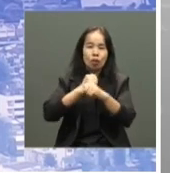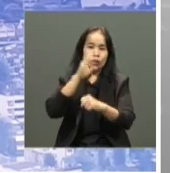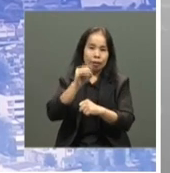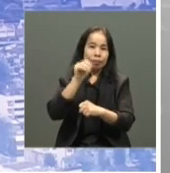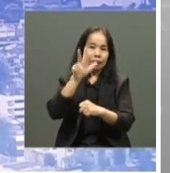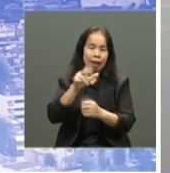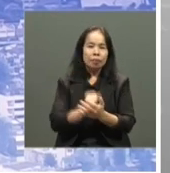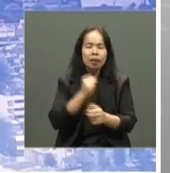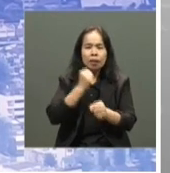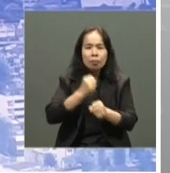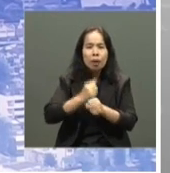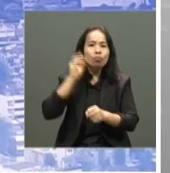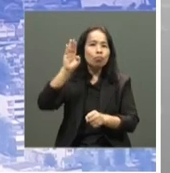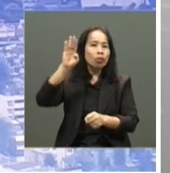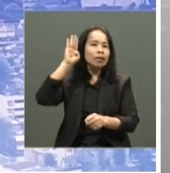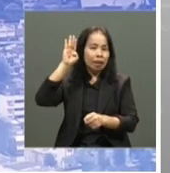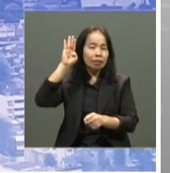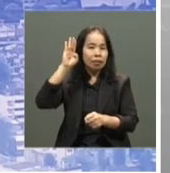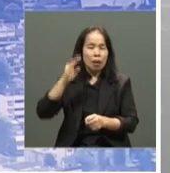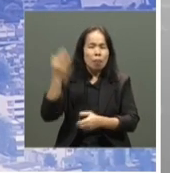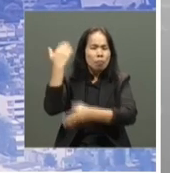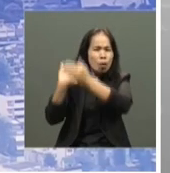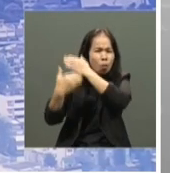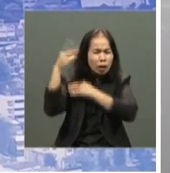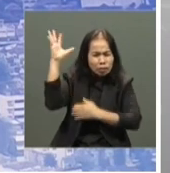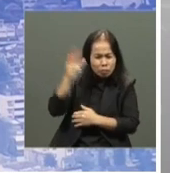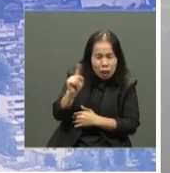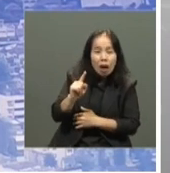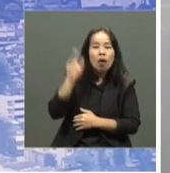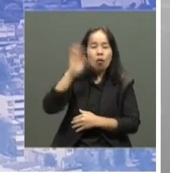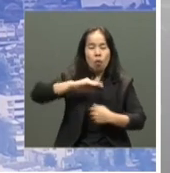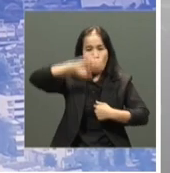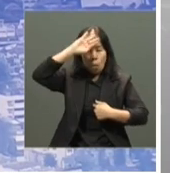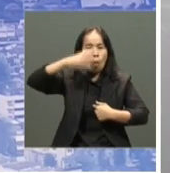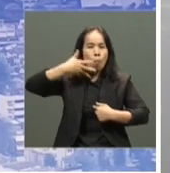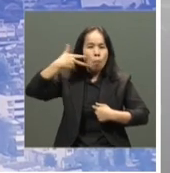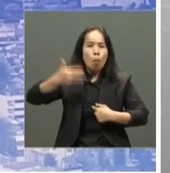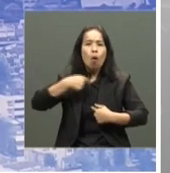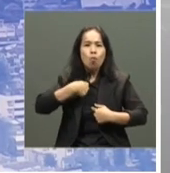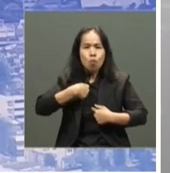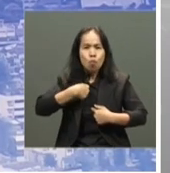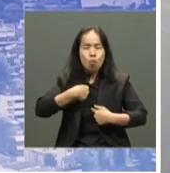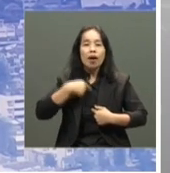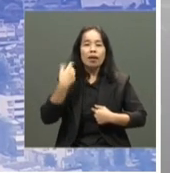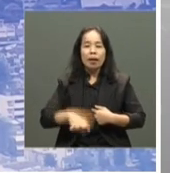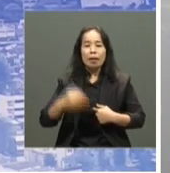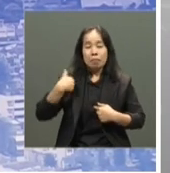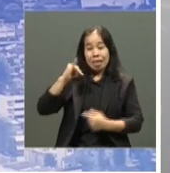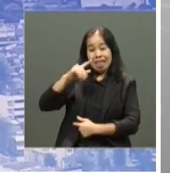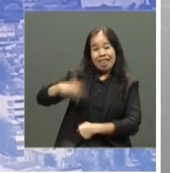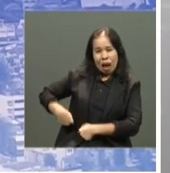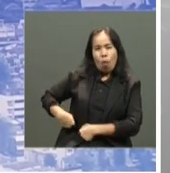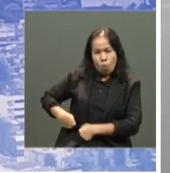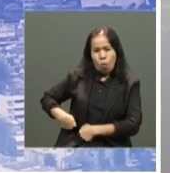And if we take a look to the whole region, ASEAN, Southeast Asia, Singapore, last week,